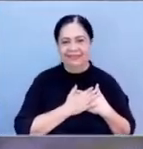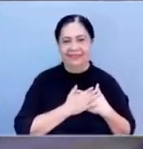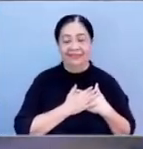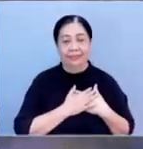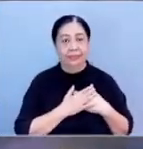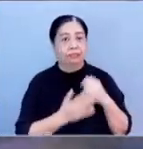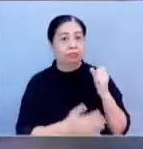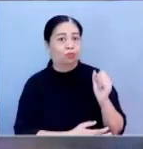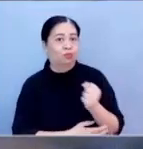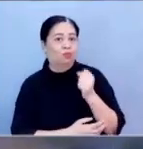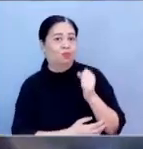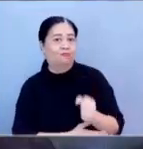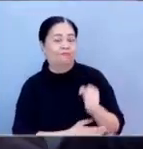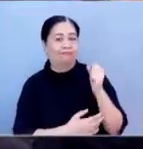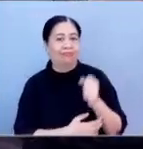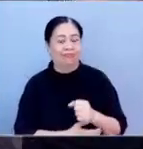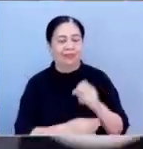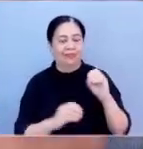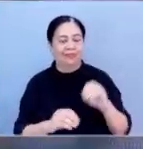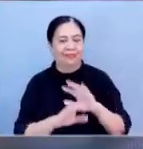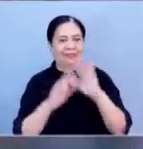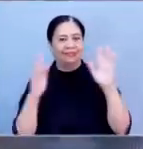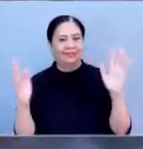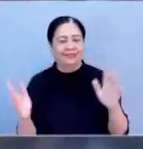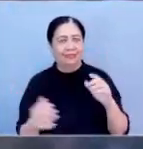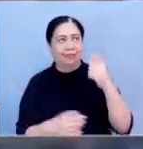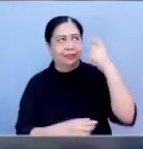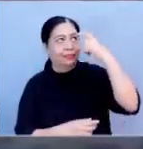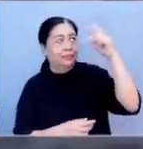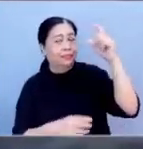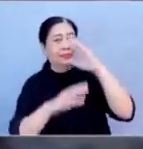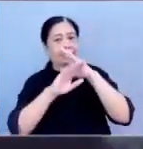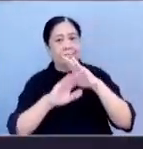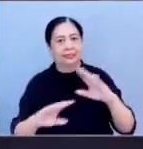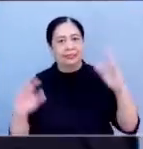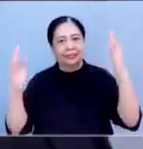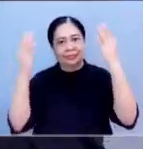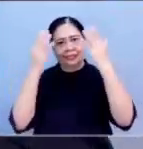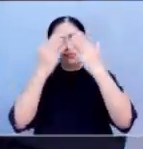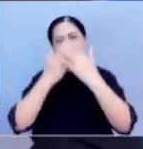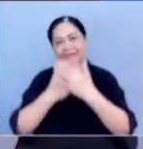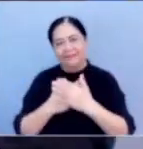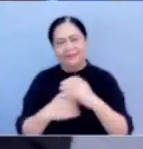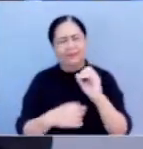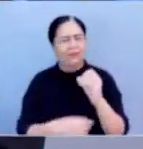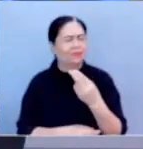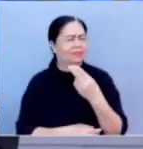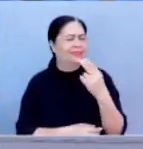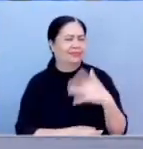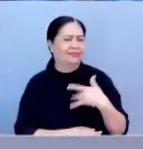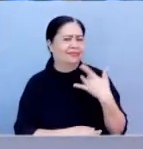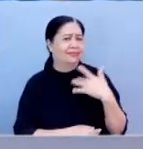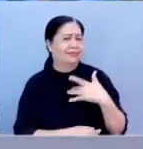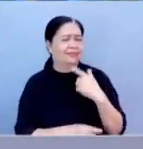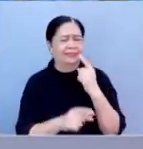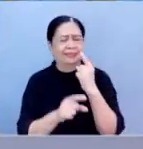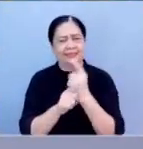Jingle bells ringing bright, frozen moon, a silent night, oh, it feels so